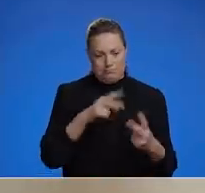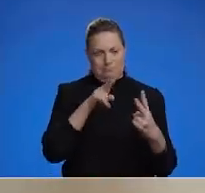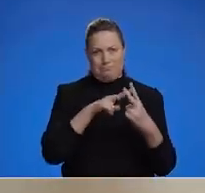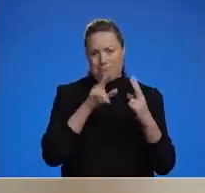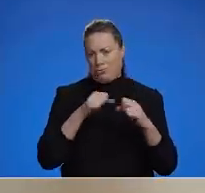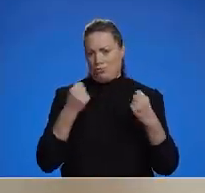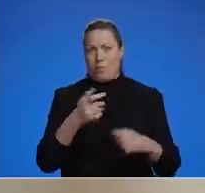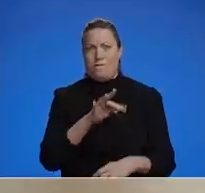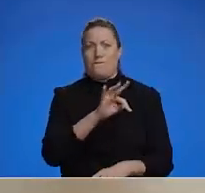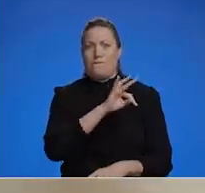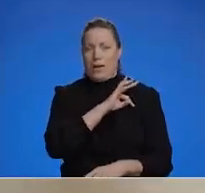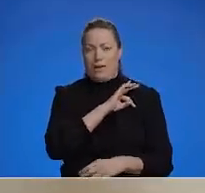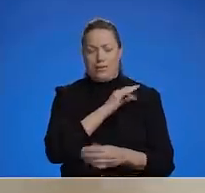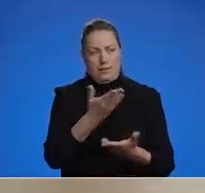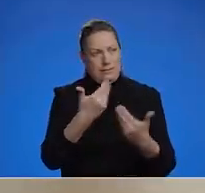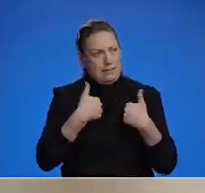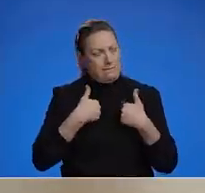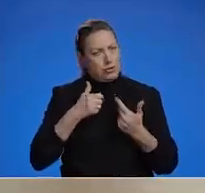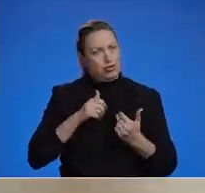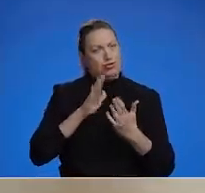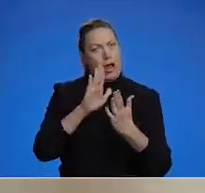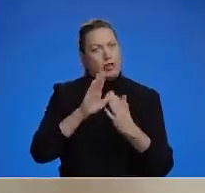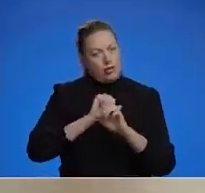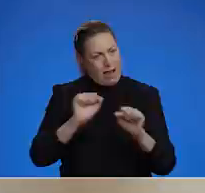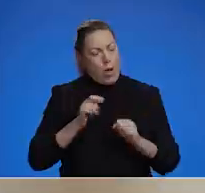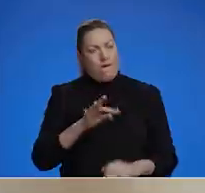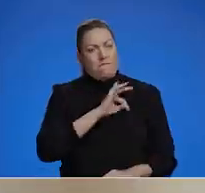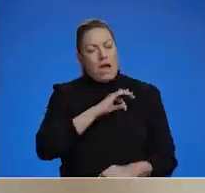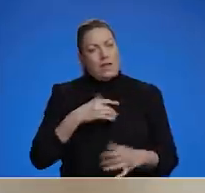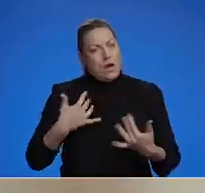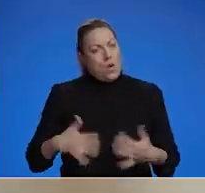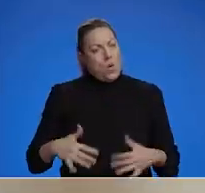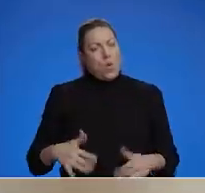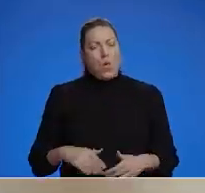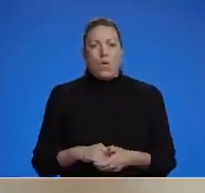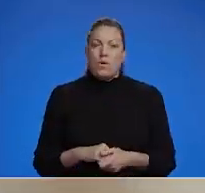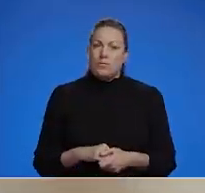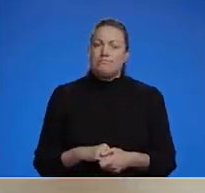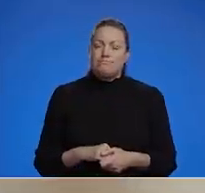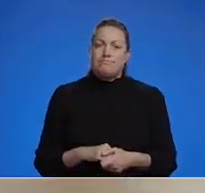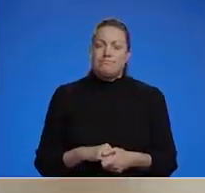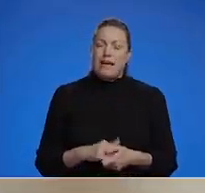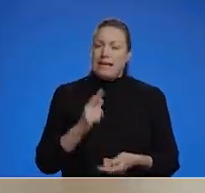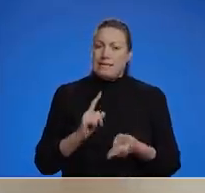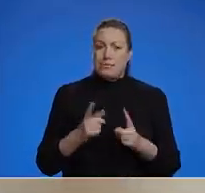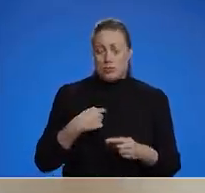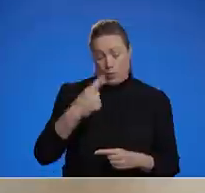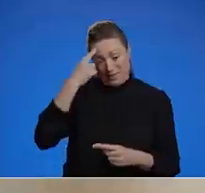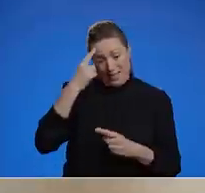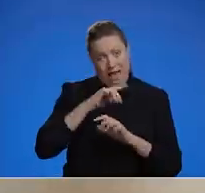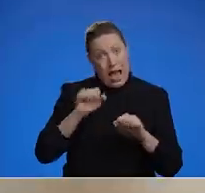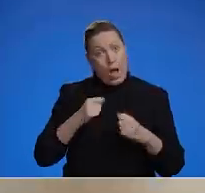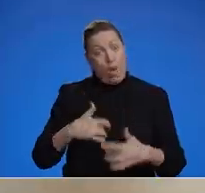The faith of these two widows challenges our faith. There is often some part of our